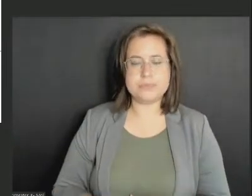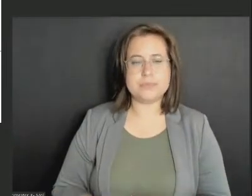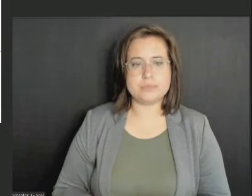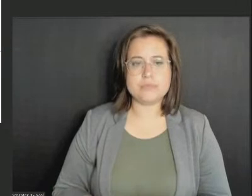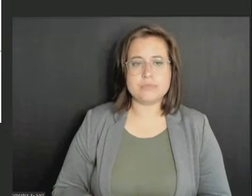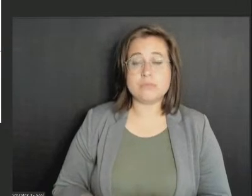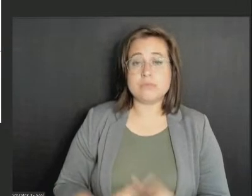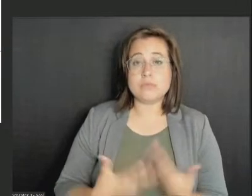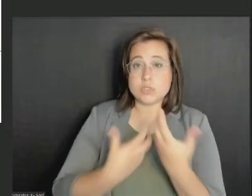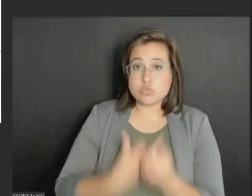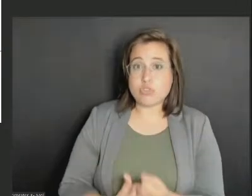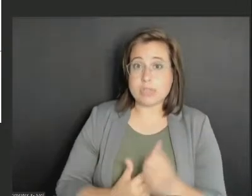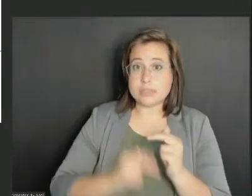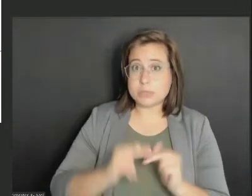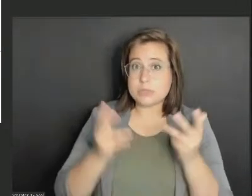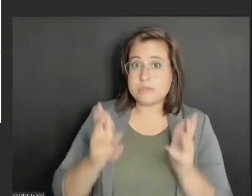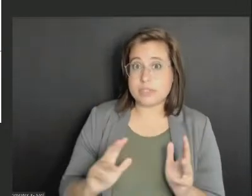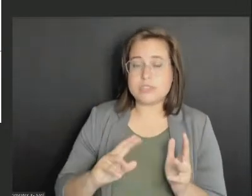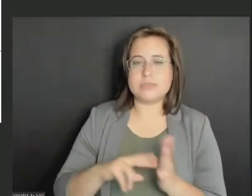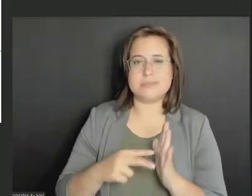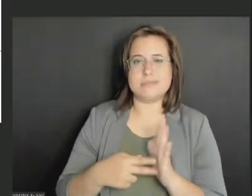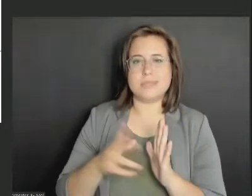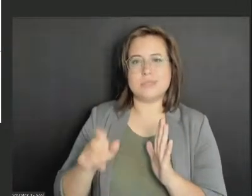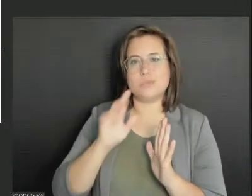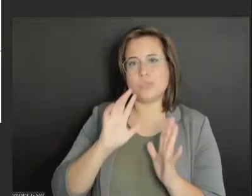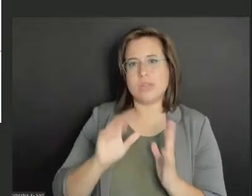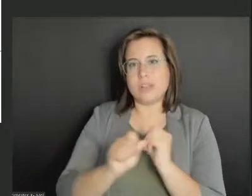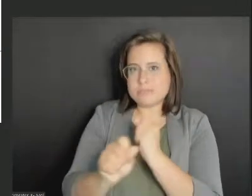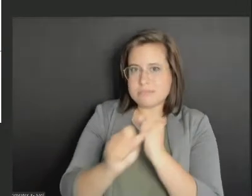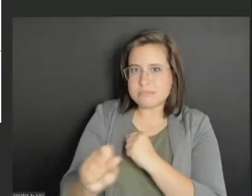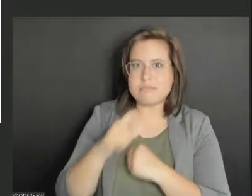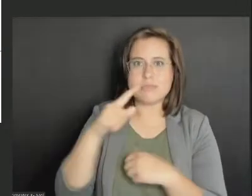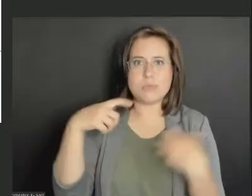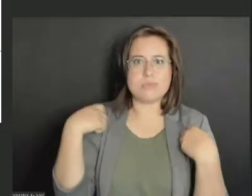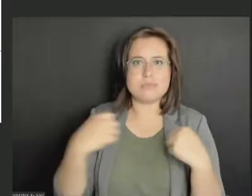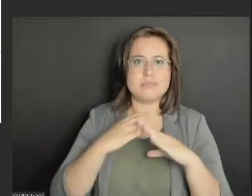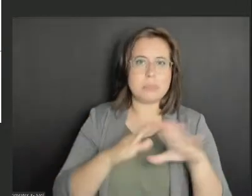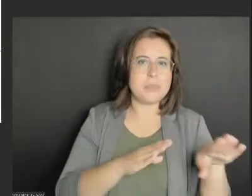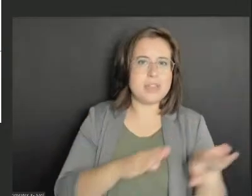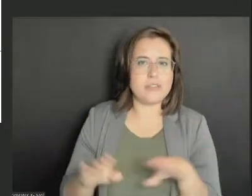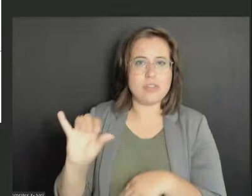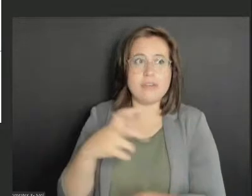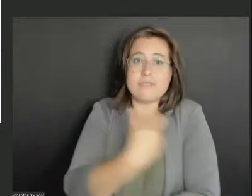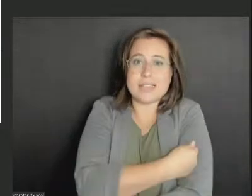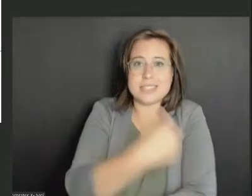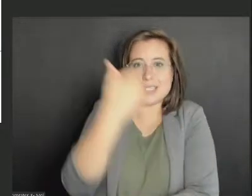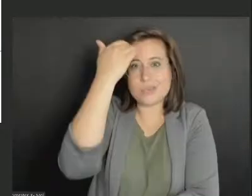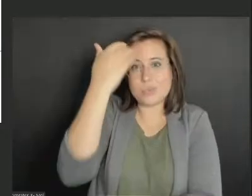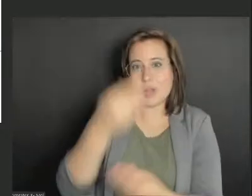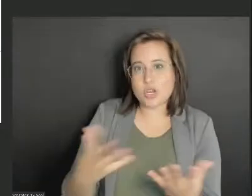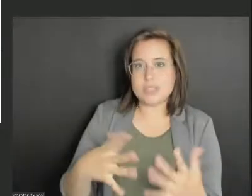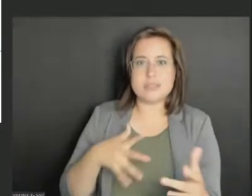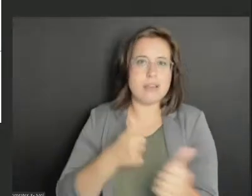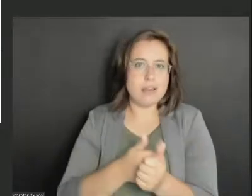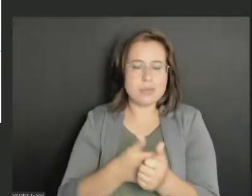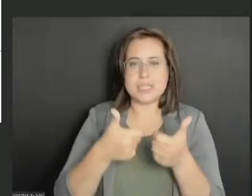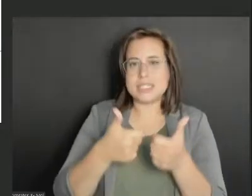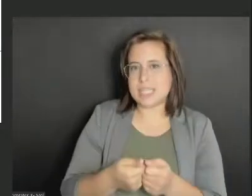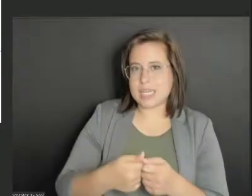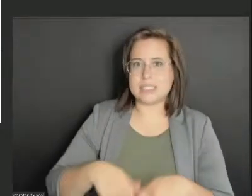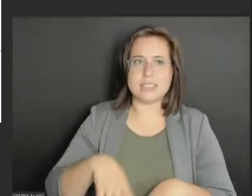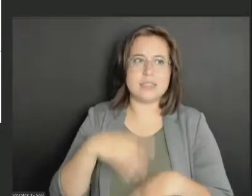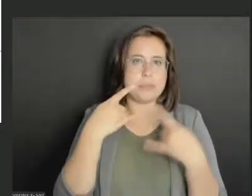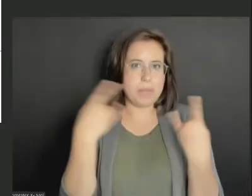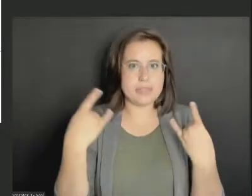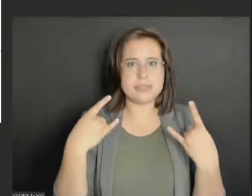these communications should promote public health prevention behaviors like vaccine awareness and uptake, or testing, or contact tracing, masking, and